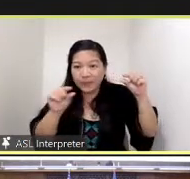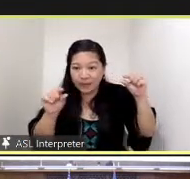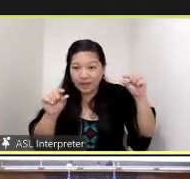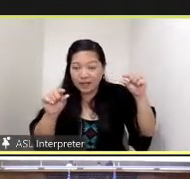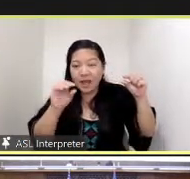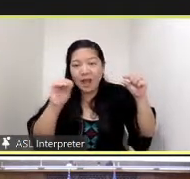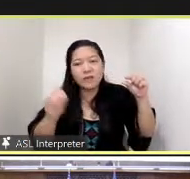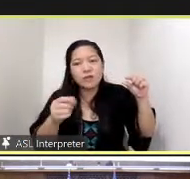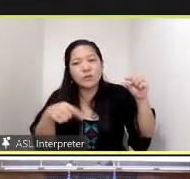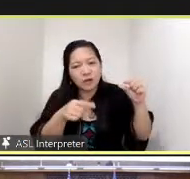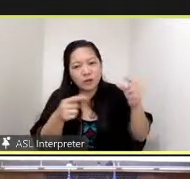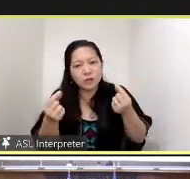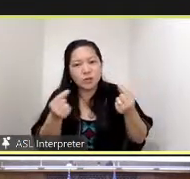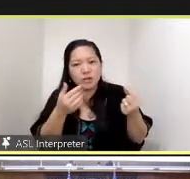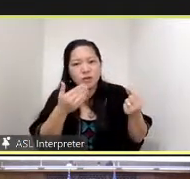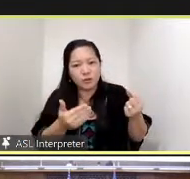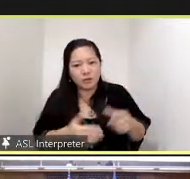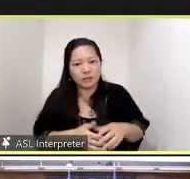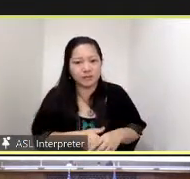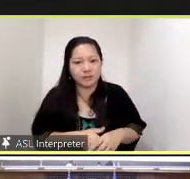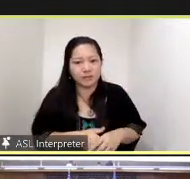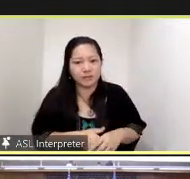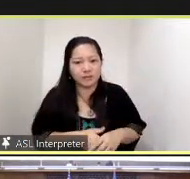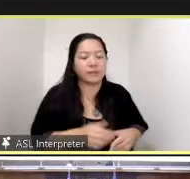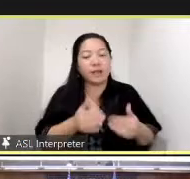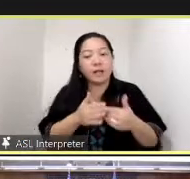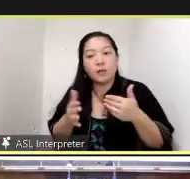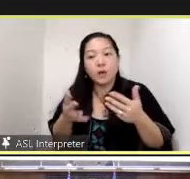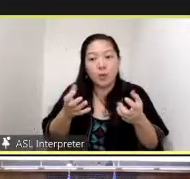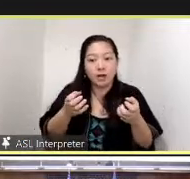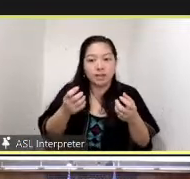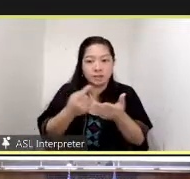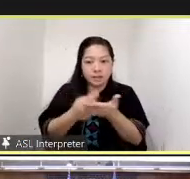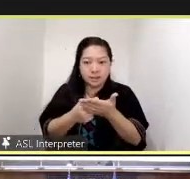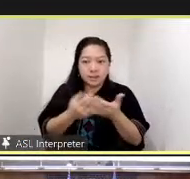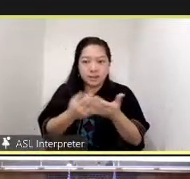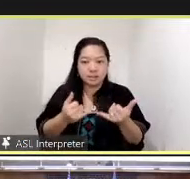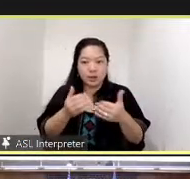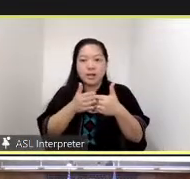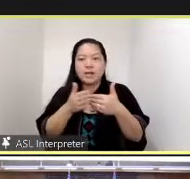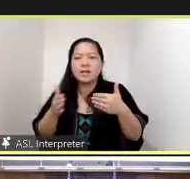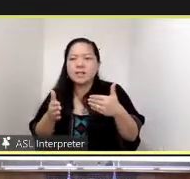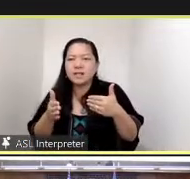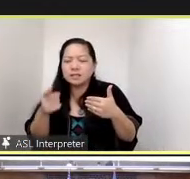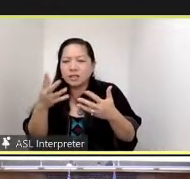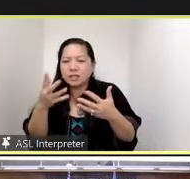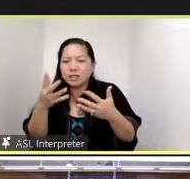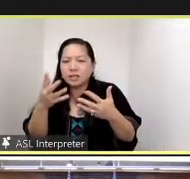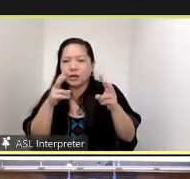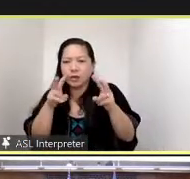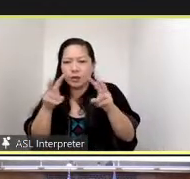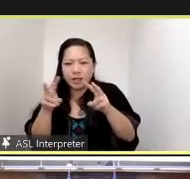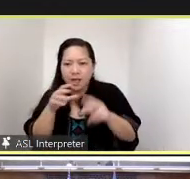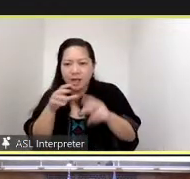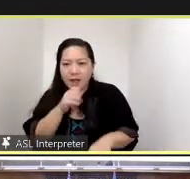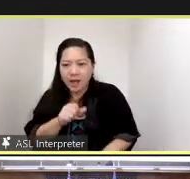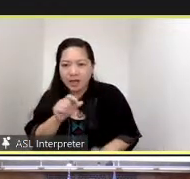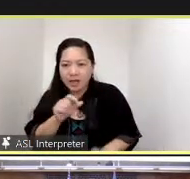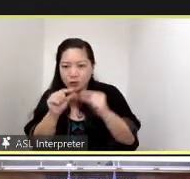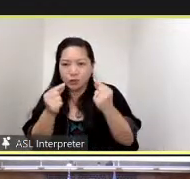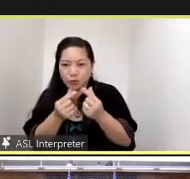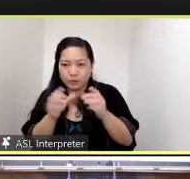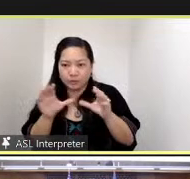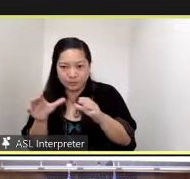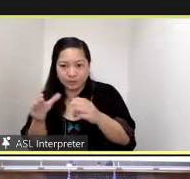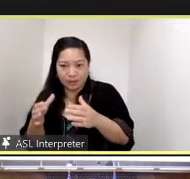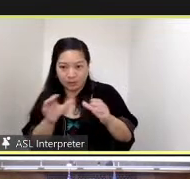good. So now the next one that I wanted to talk about in the next slide is actually looking at these age groups in particular. As